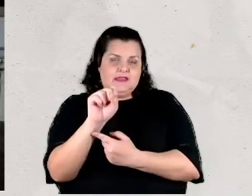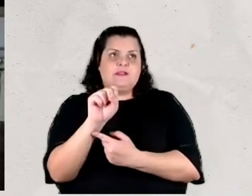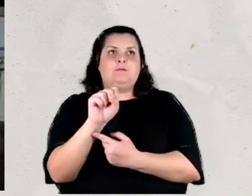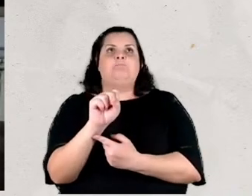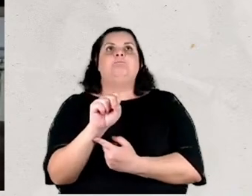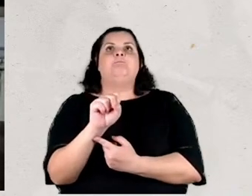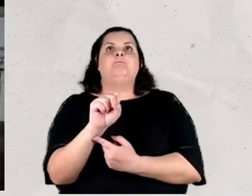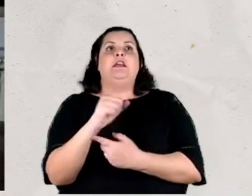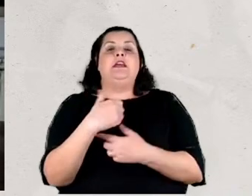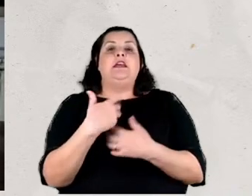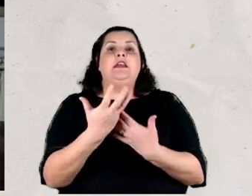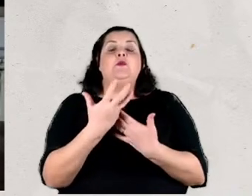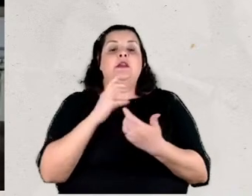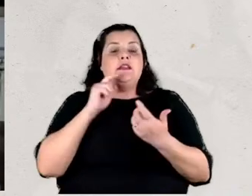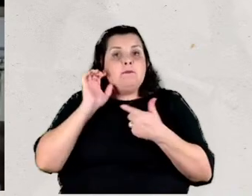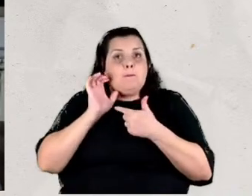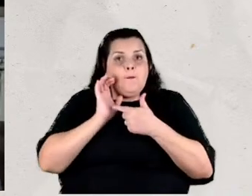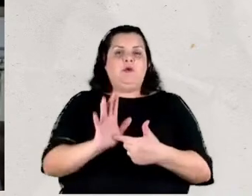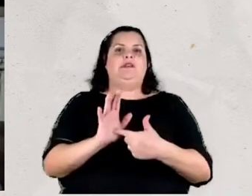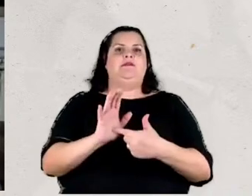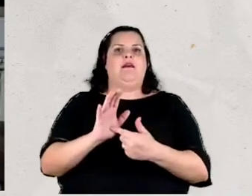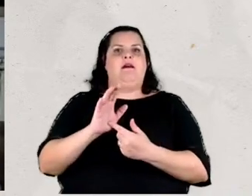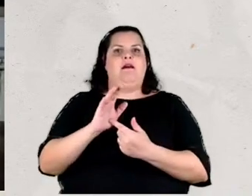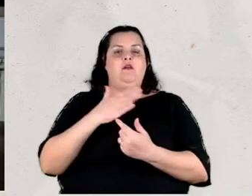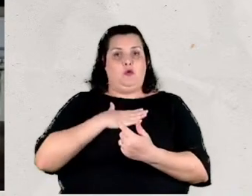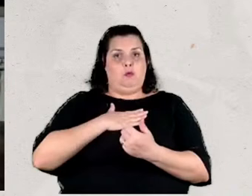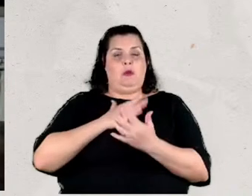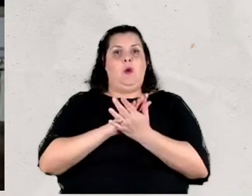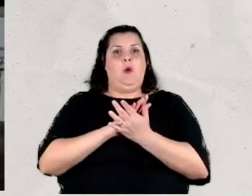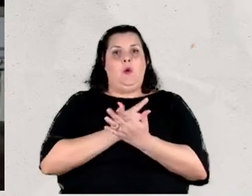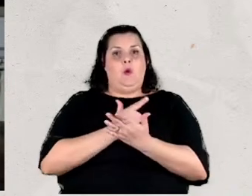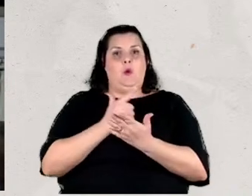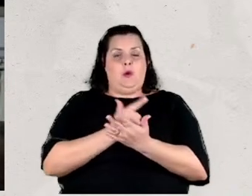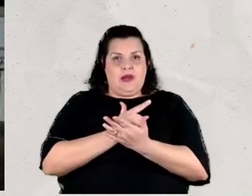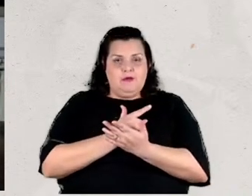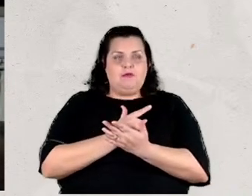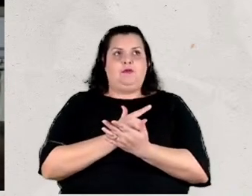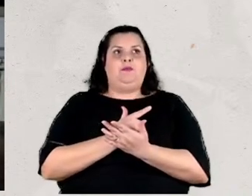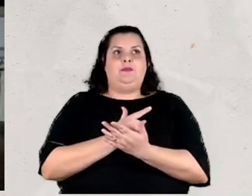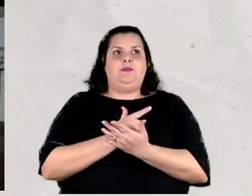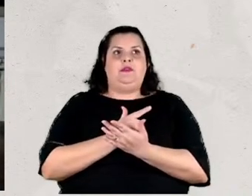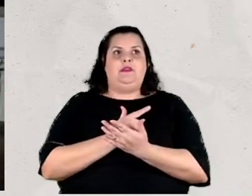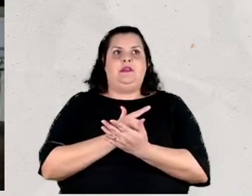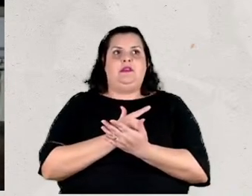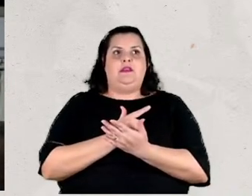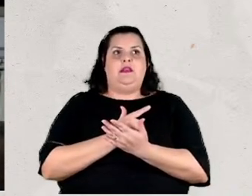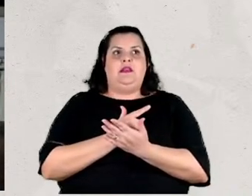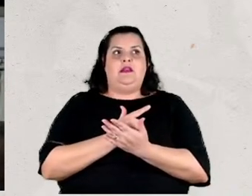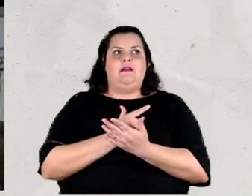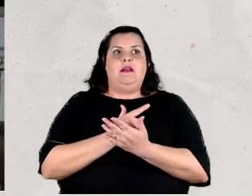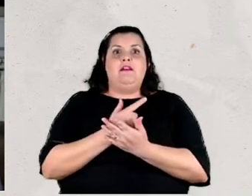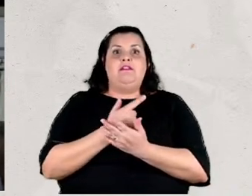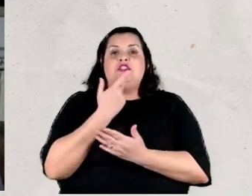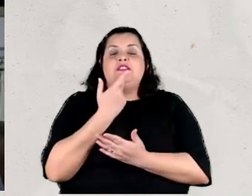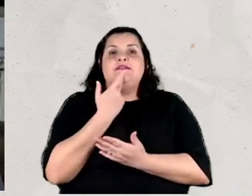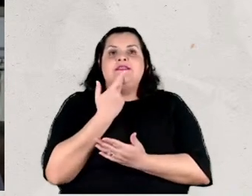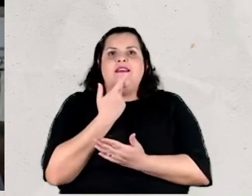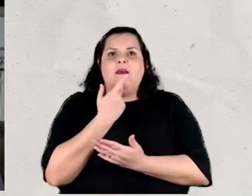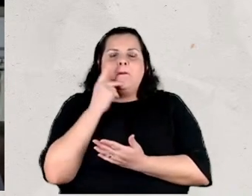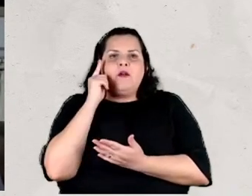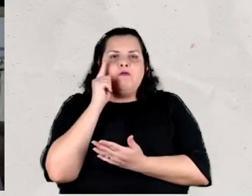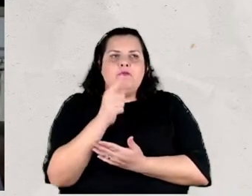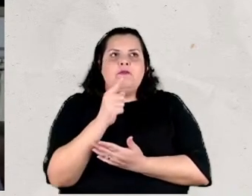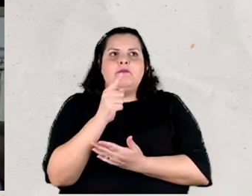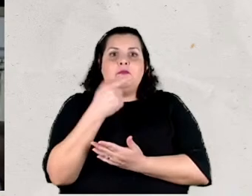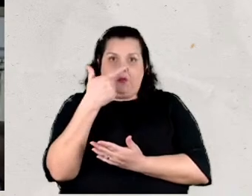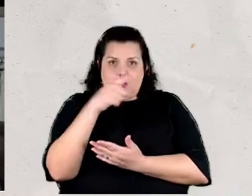a Palestinian are ready to engage with my narrative, then I'll accept you as you are and we'll talk. You know,